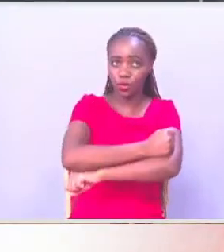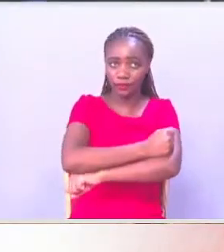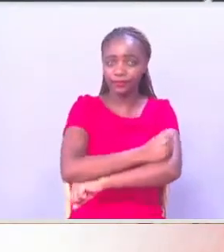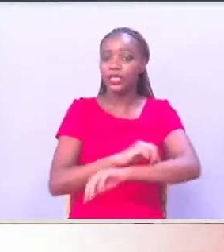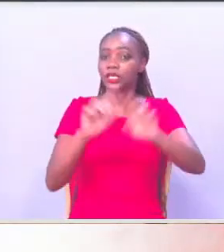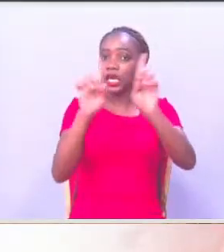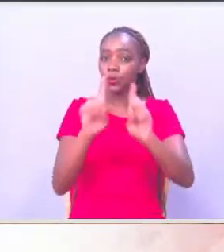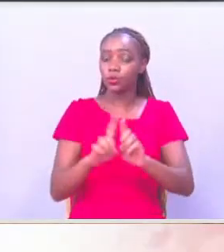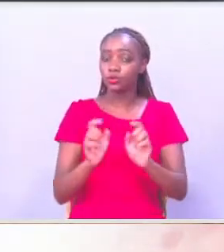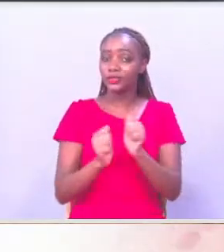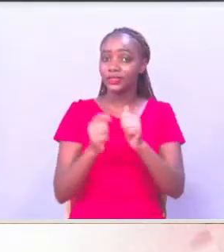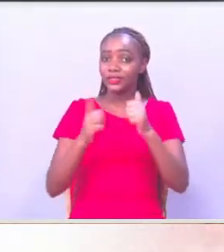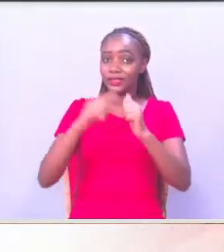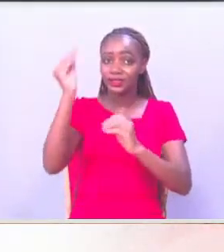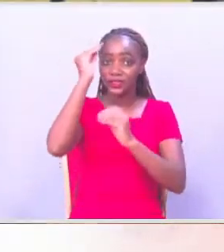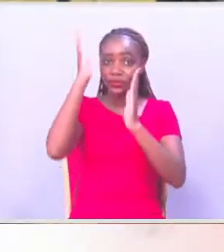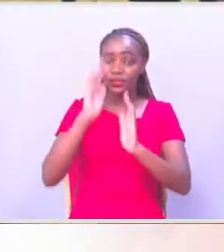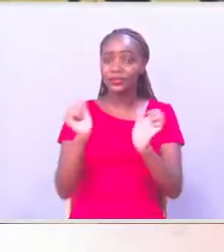of 16 students.